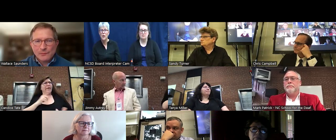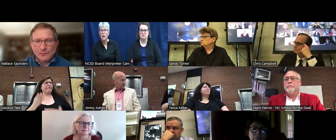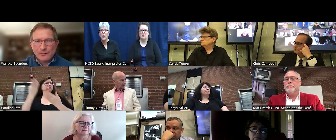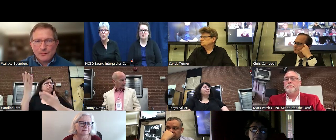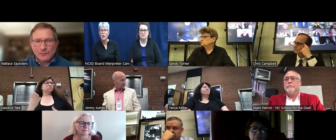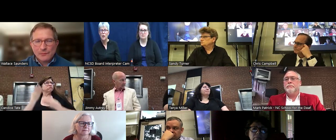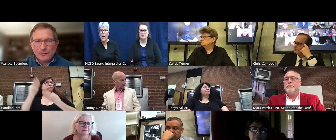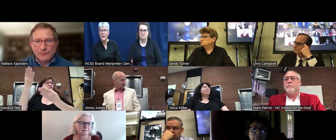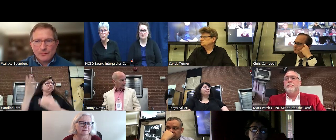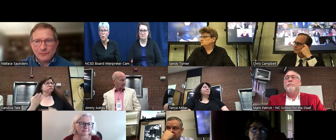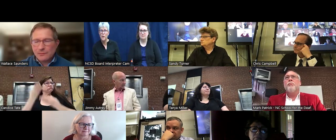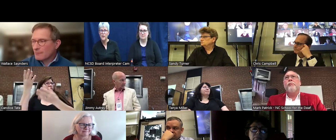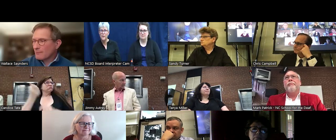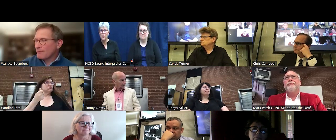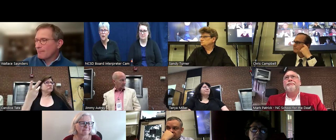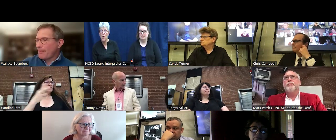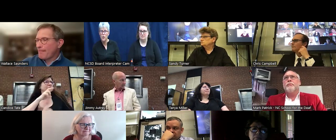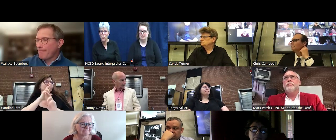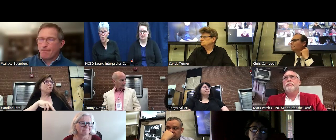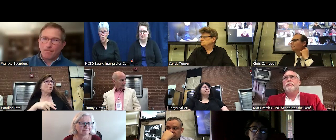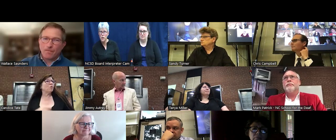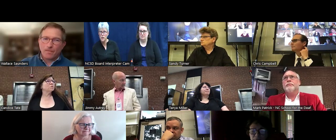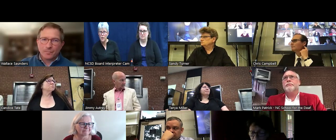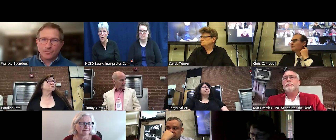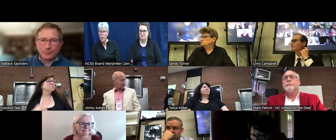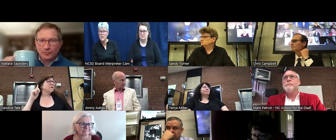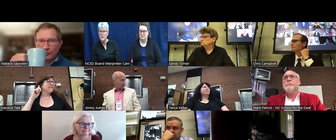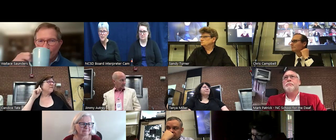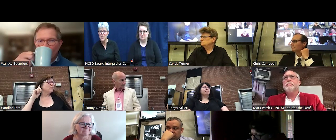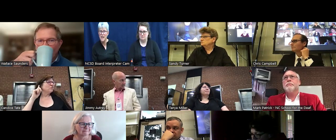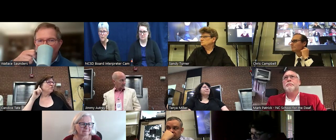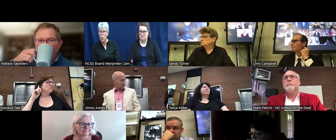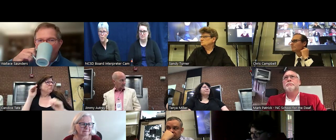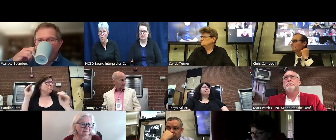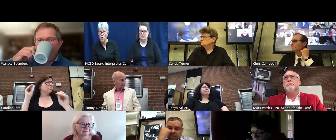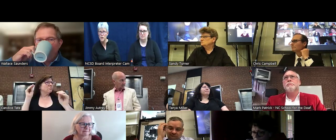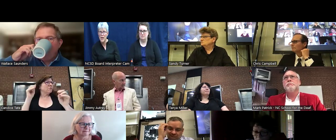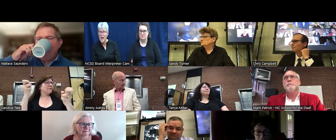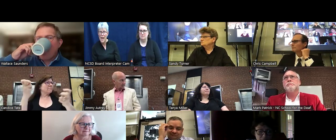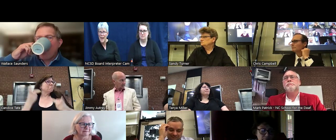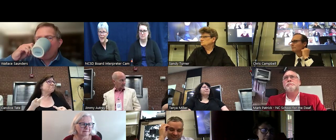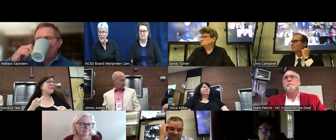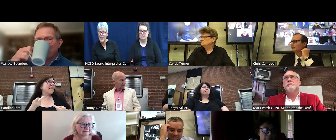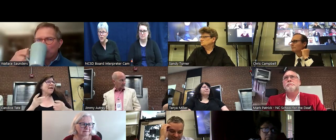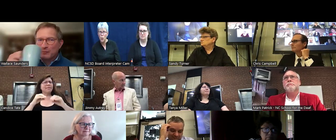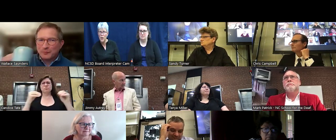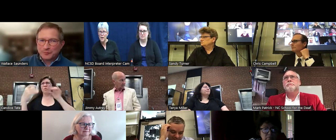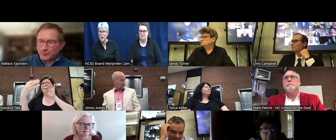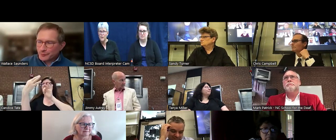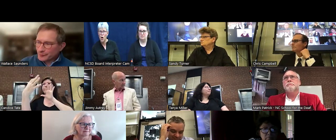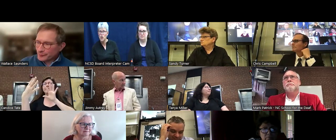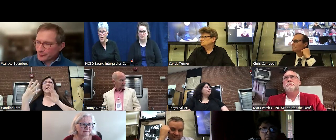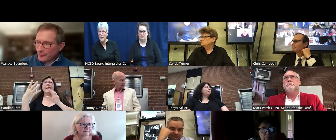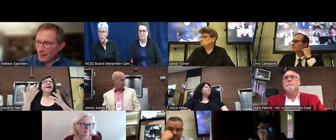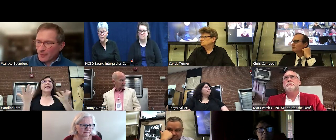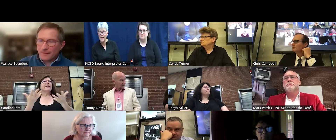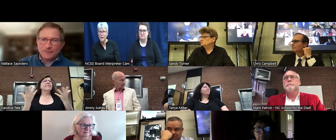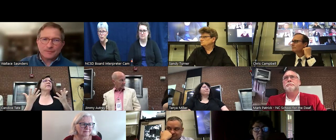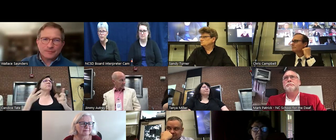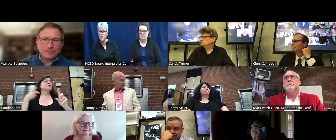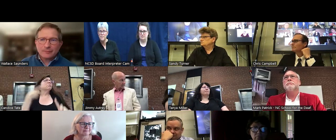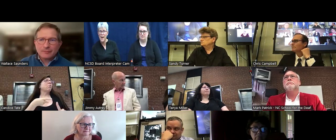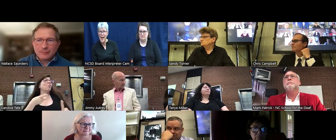Then I know that we've given other reports. We've already submitted several reports and we've heard nothing. We've